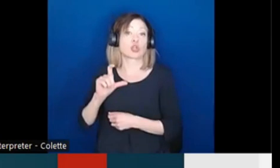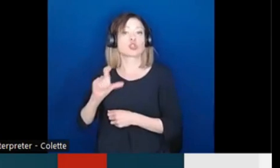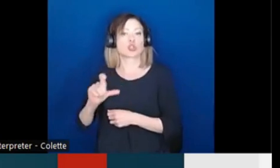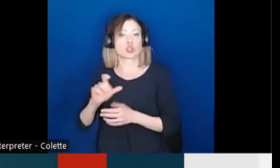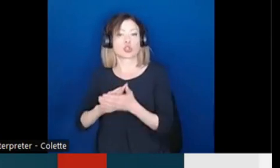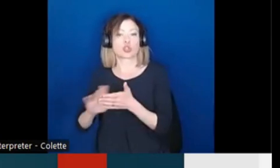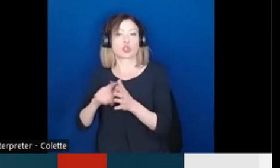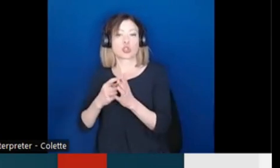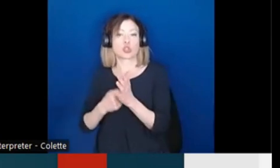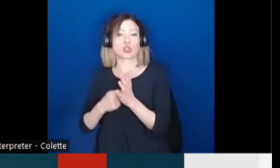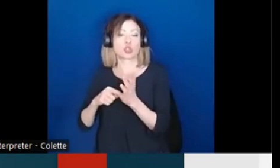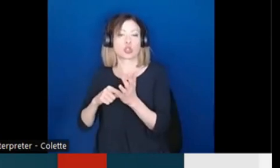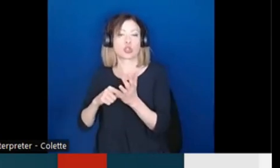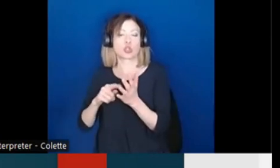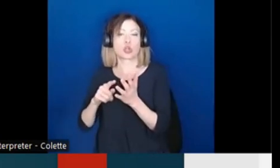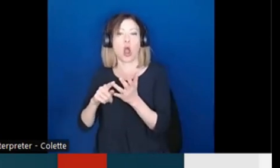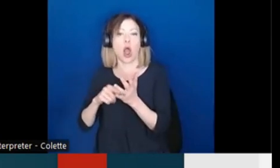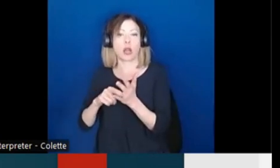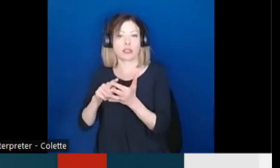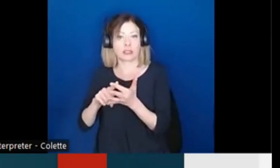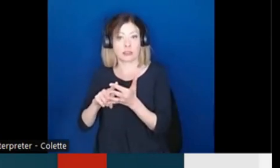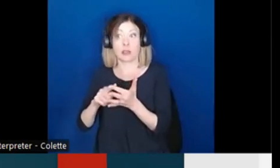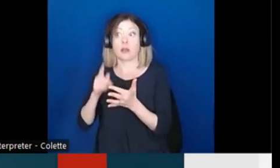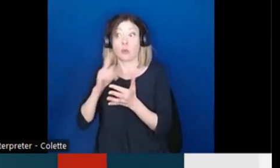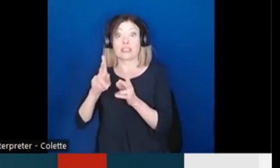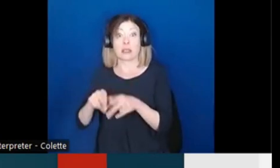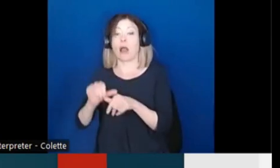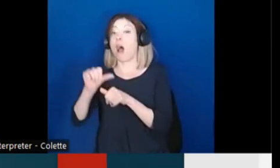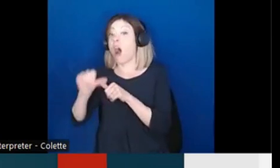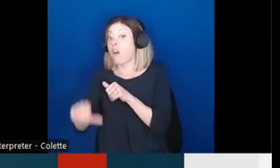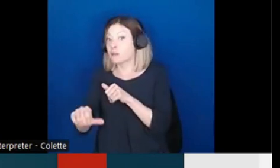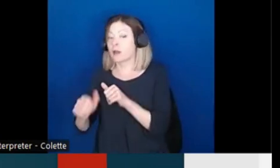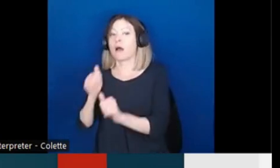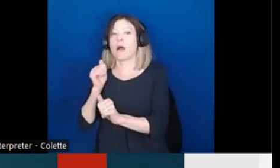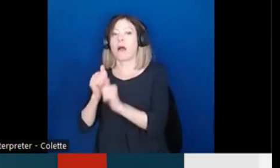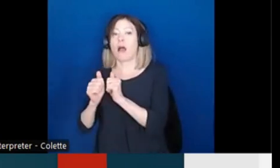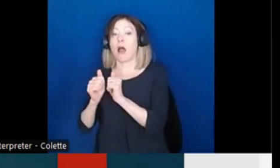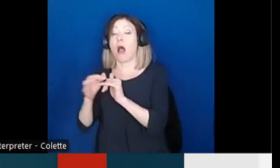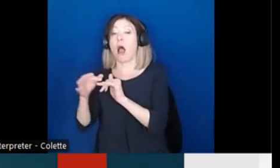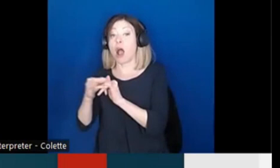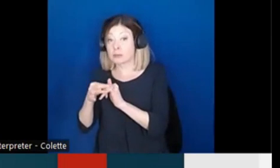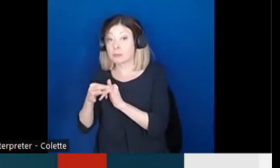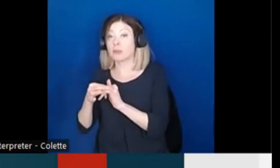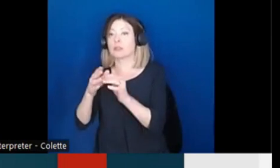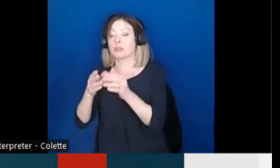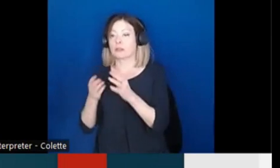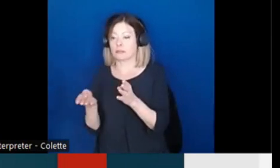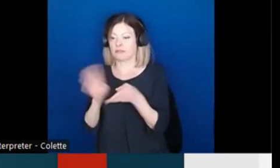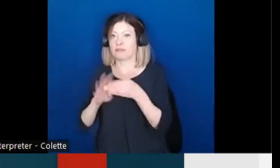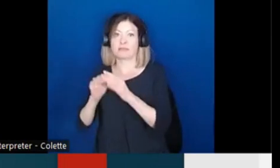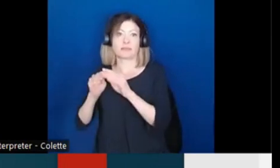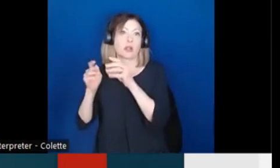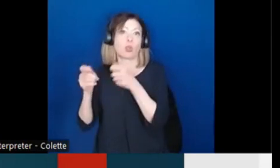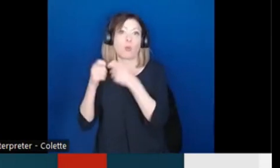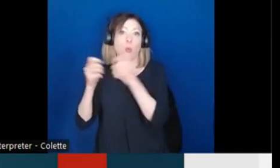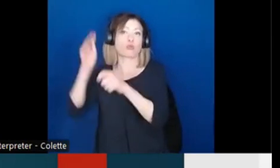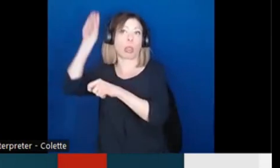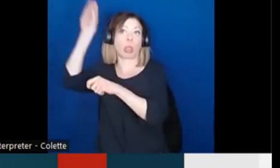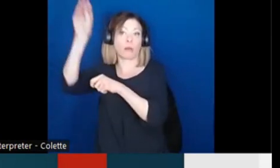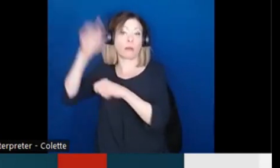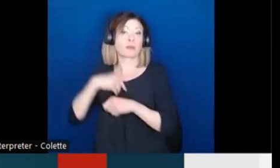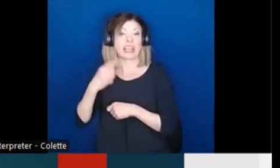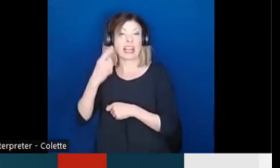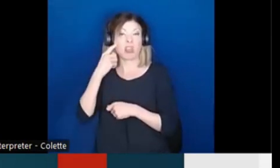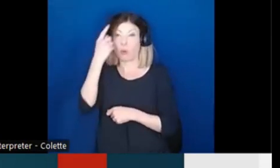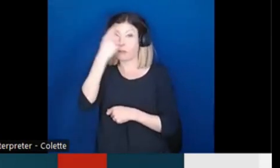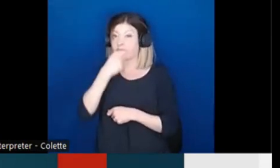up, shoved it at the top of a wardrobe because he didn't think it looked like any of them. And people sometimes say, why haven't you restored